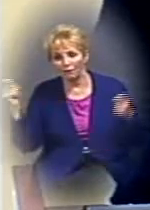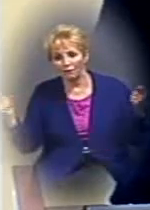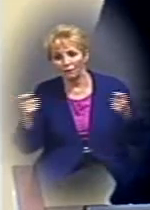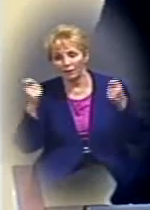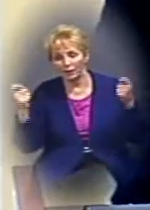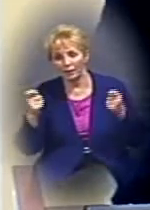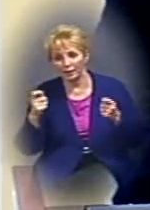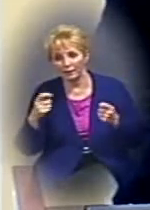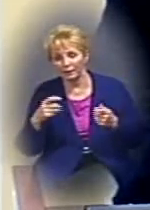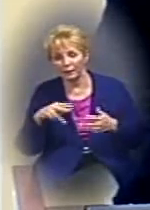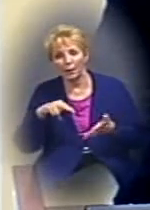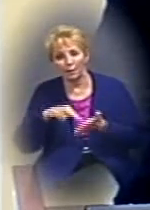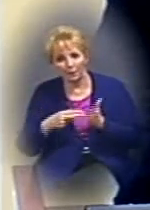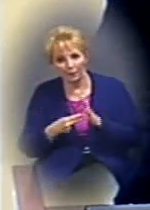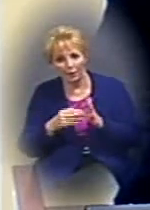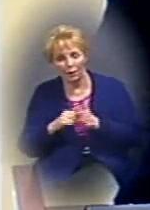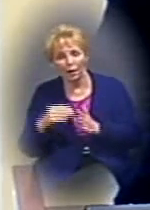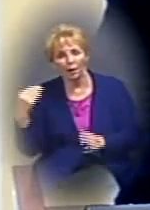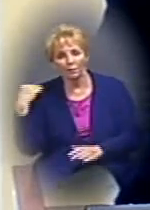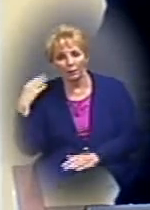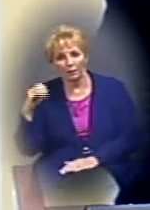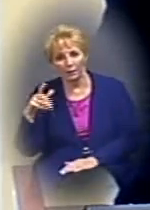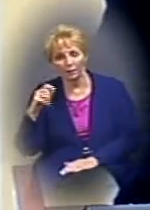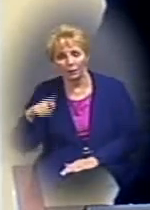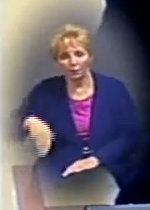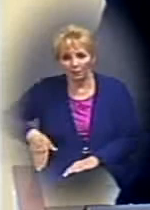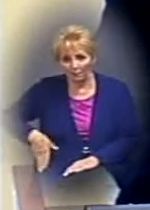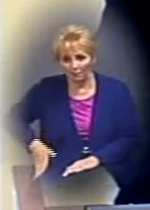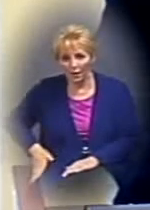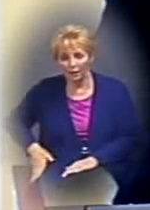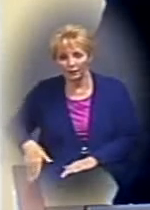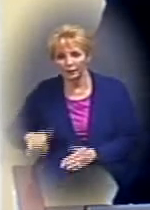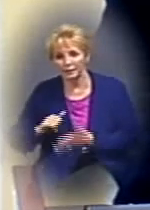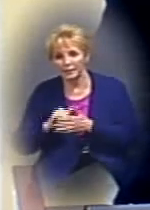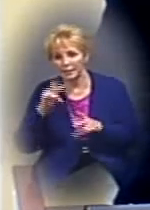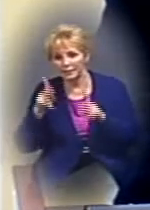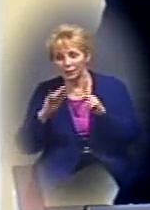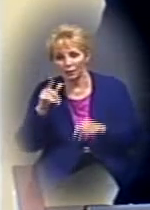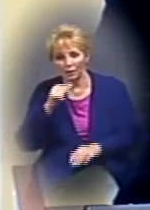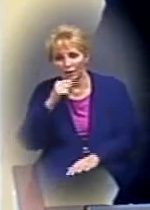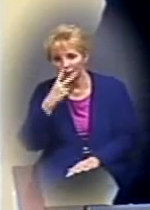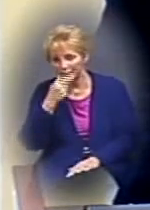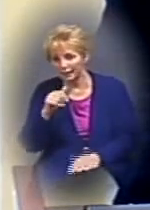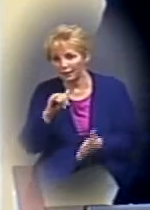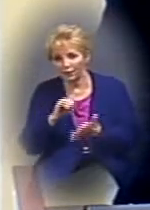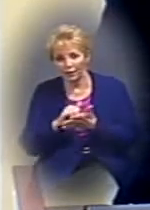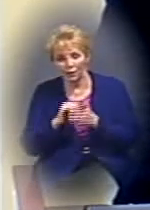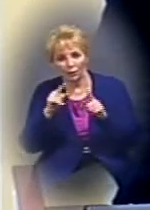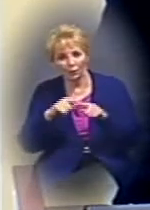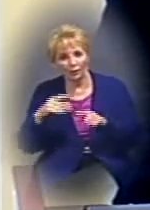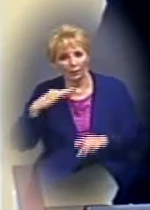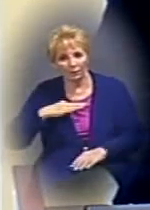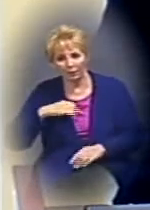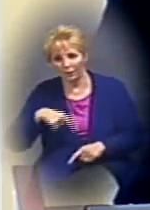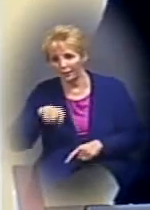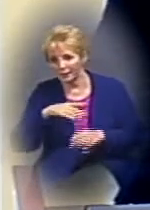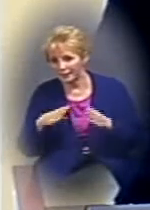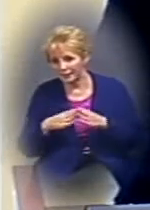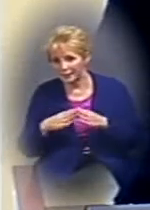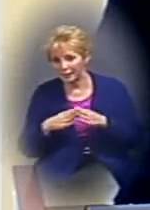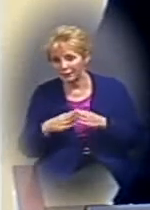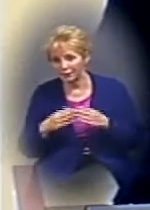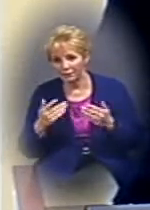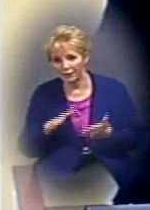which in translation means Mayor Mel Cohen's pocket. And the citizens will not see any of this going to the benefit of the city. If